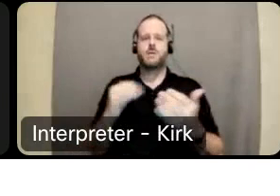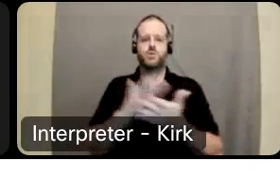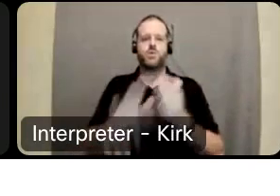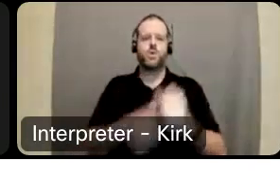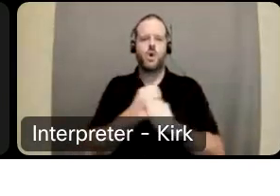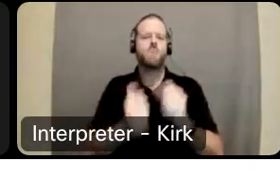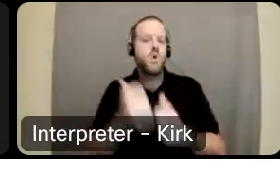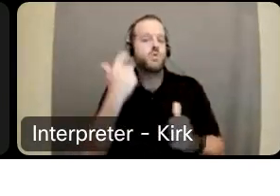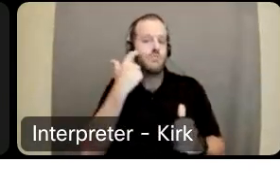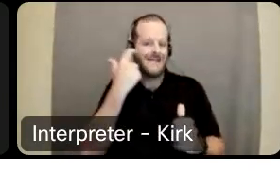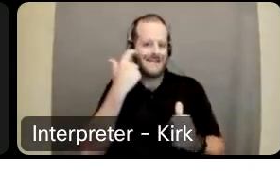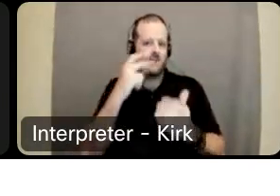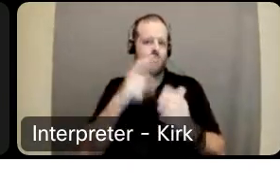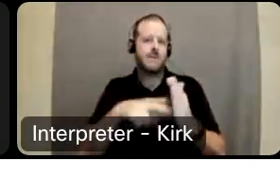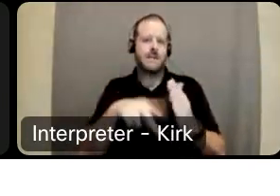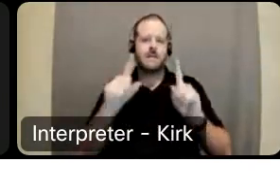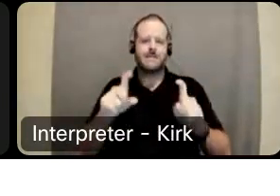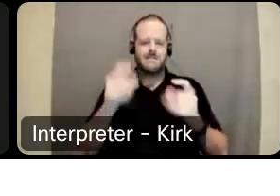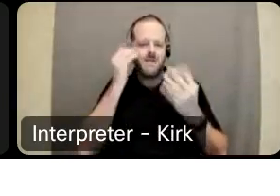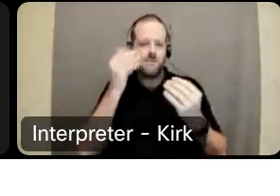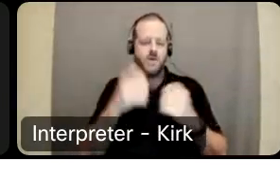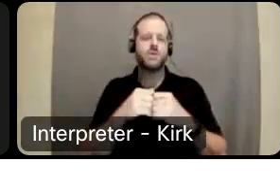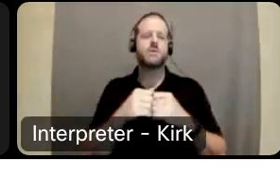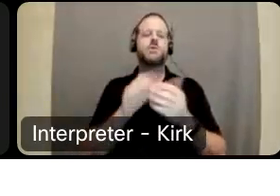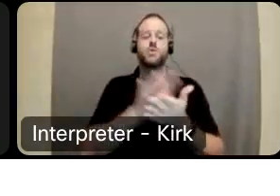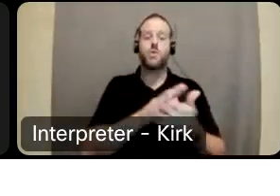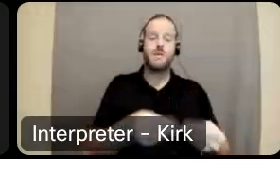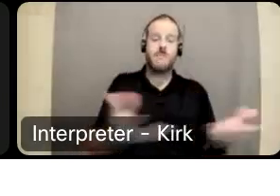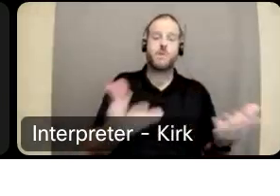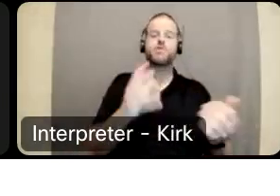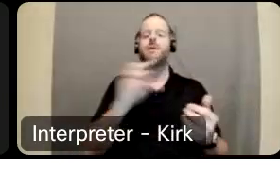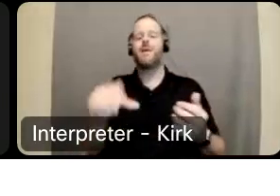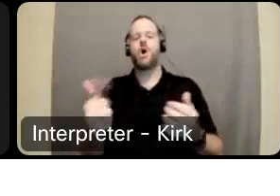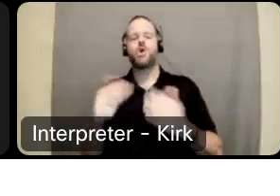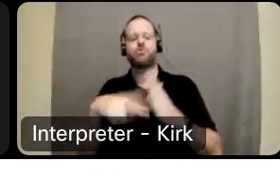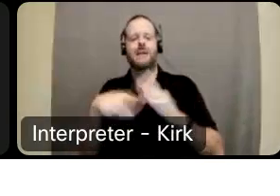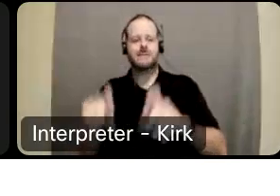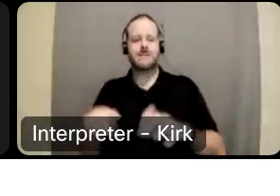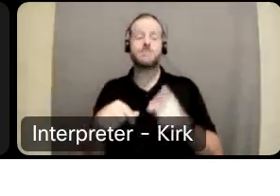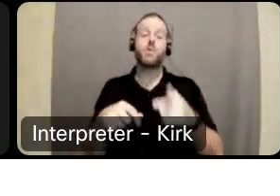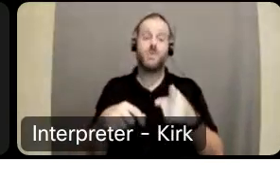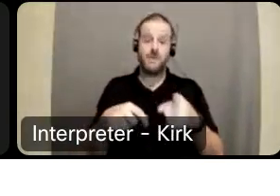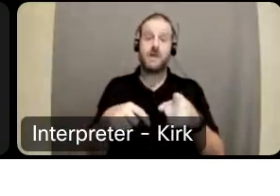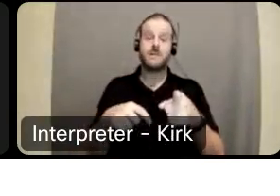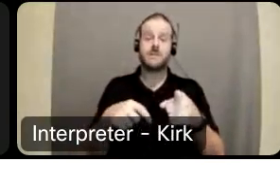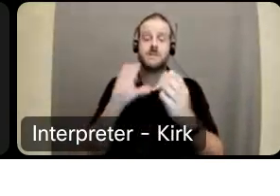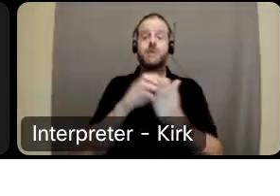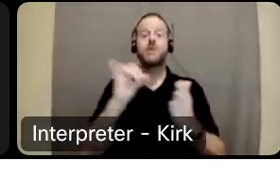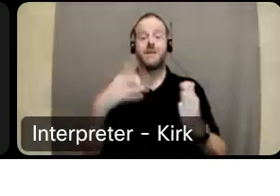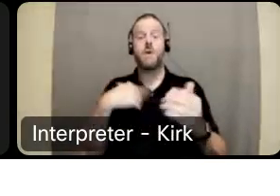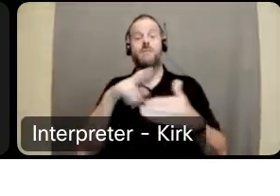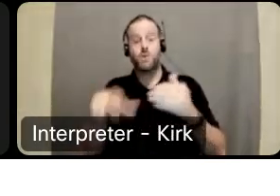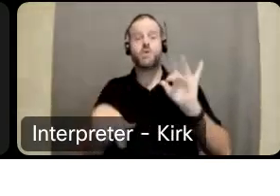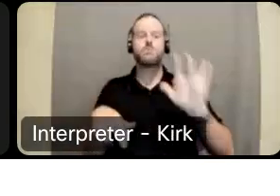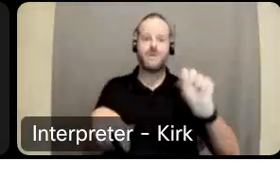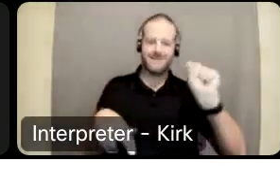reading assessment information, both school administered and any other reading assessment that you've done. So this section, if you have those results, press